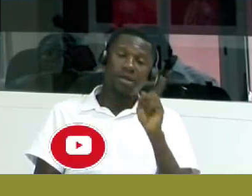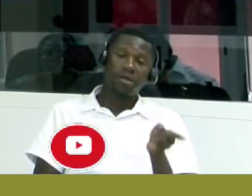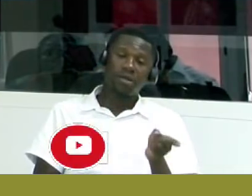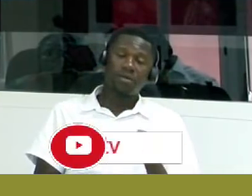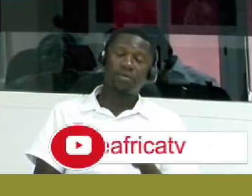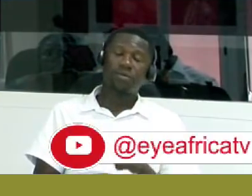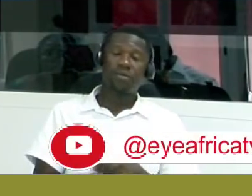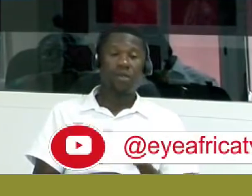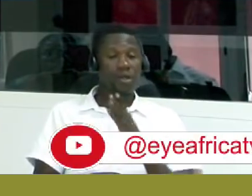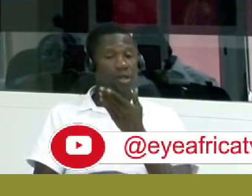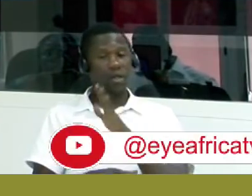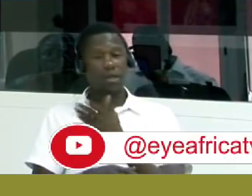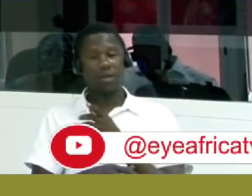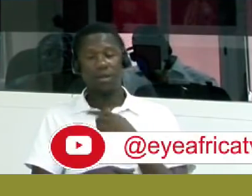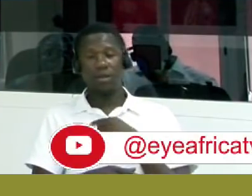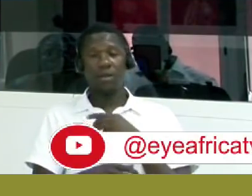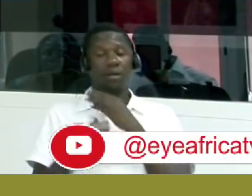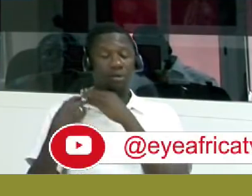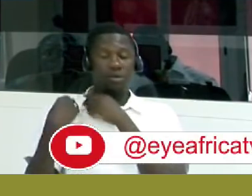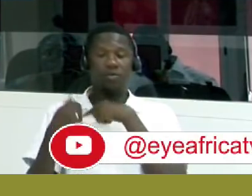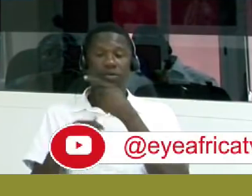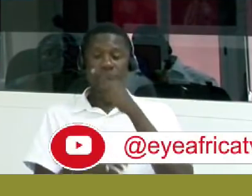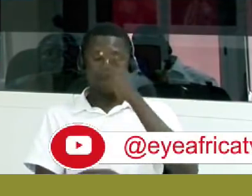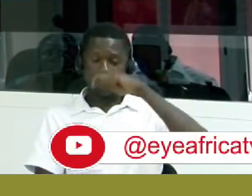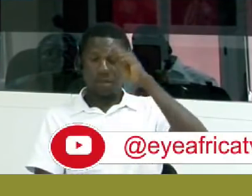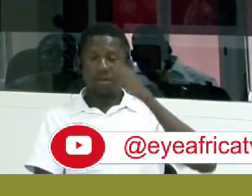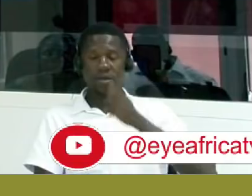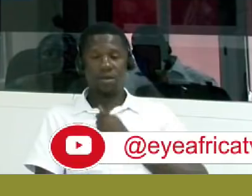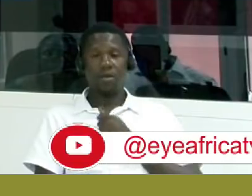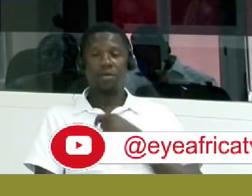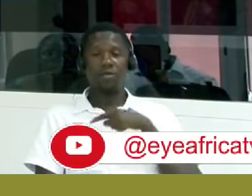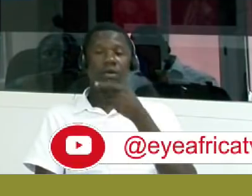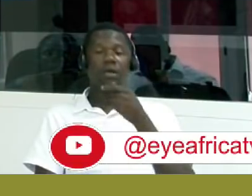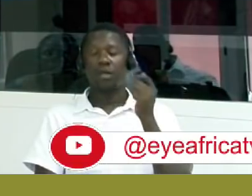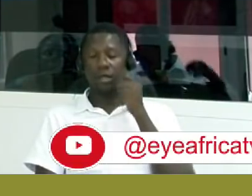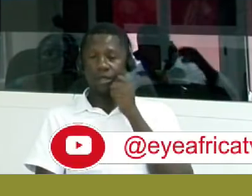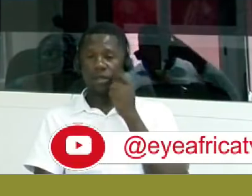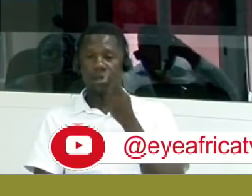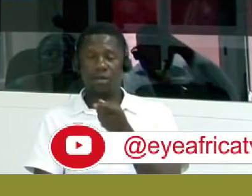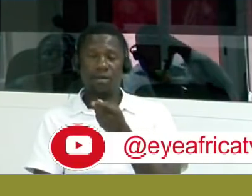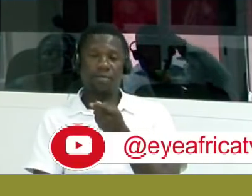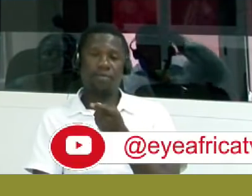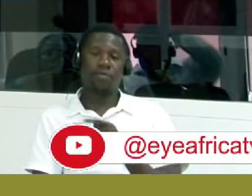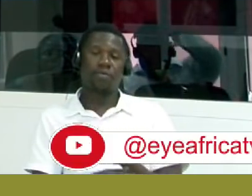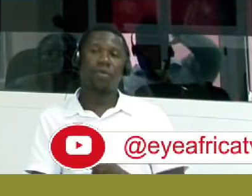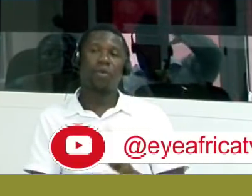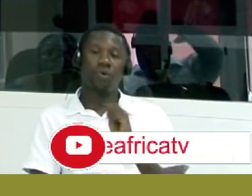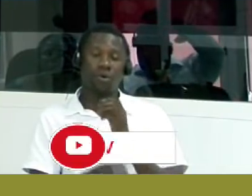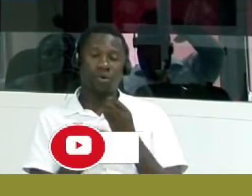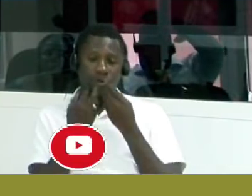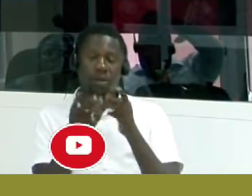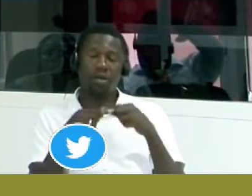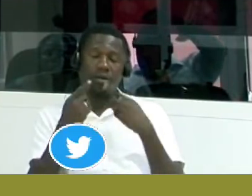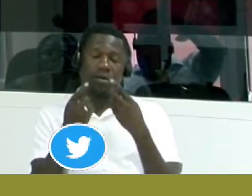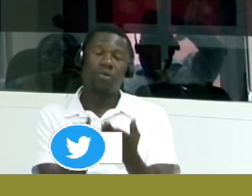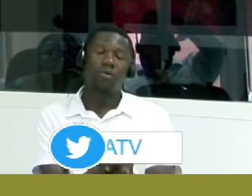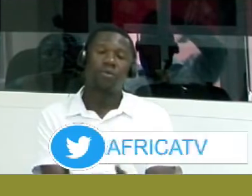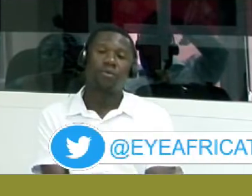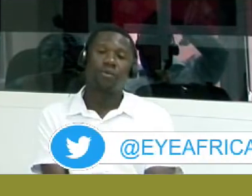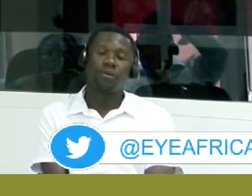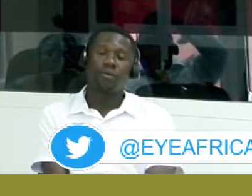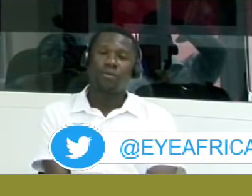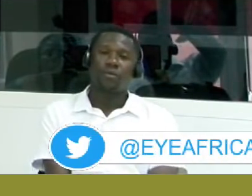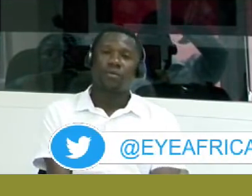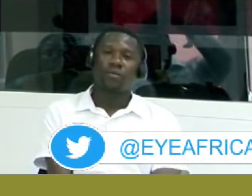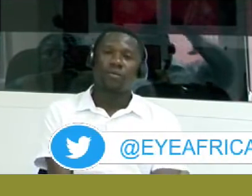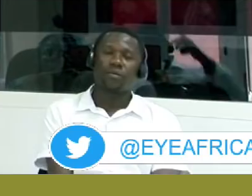the police threatened them on that day. What do you say to that? Well, let me hasten to say, I don't know.